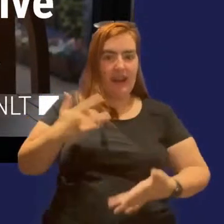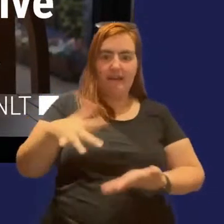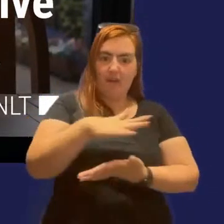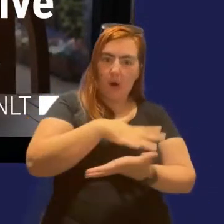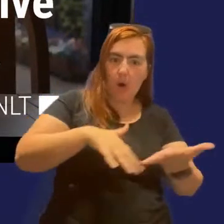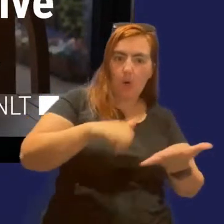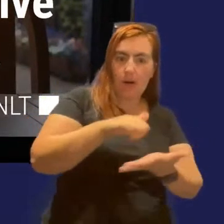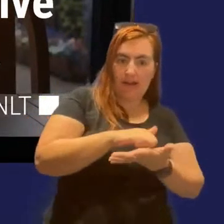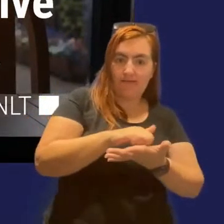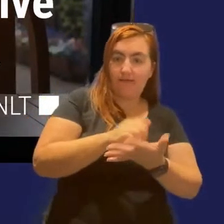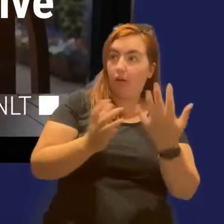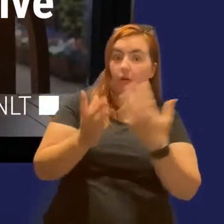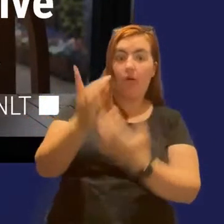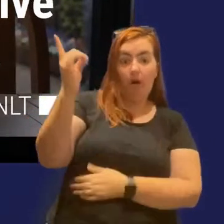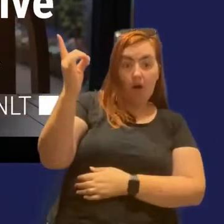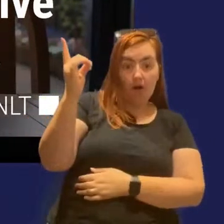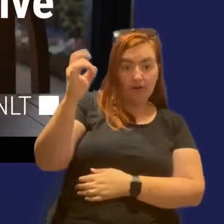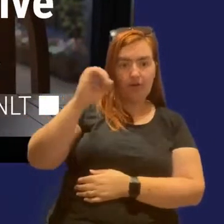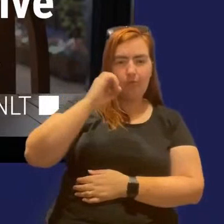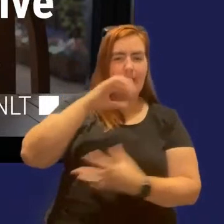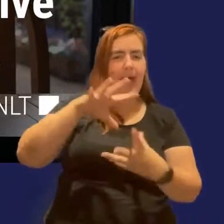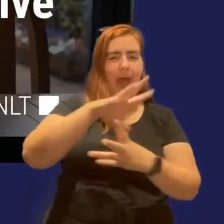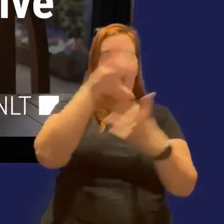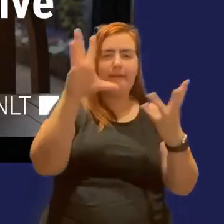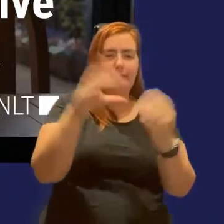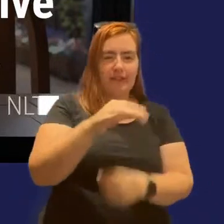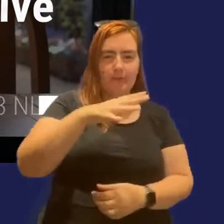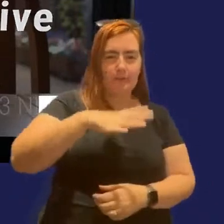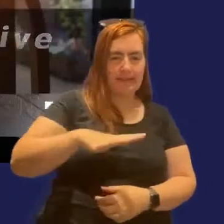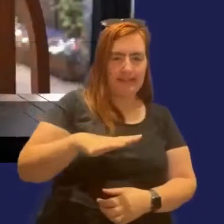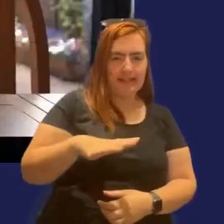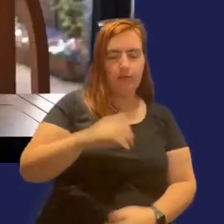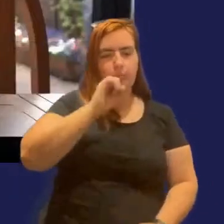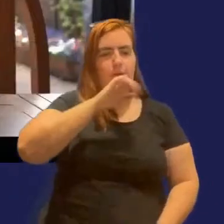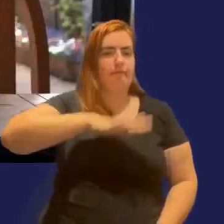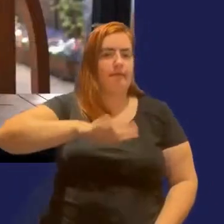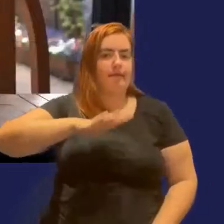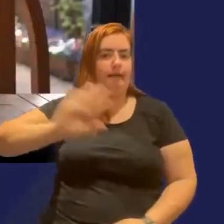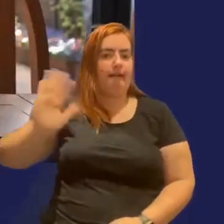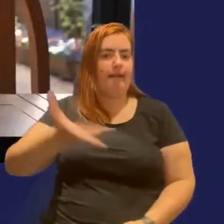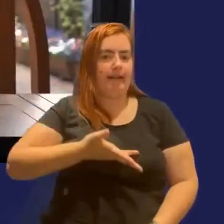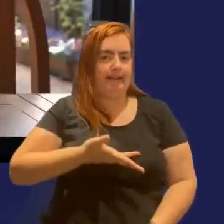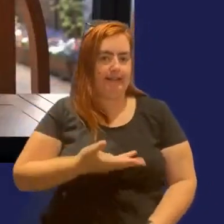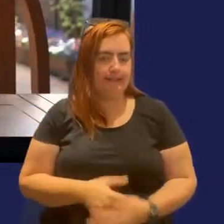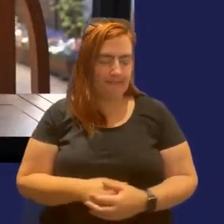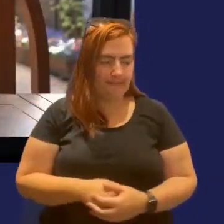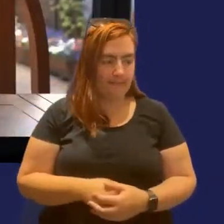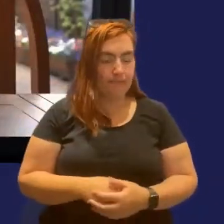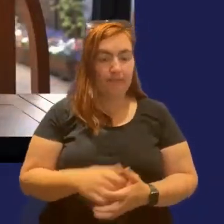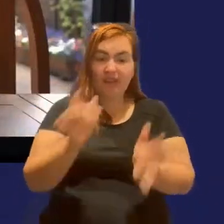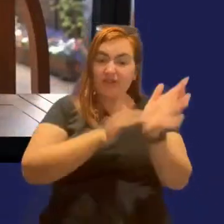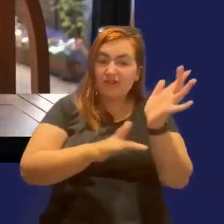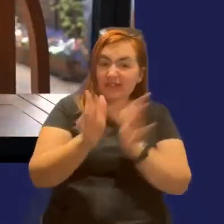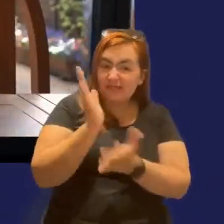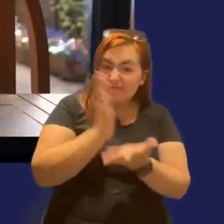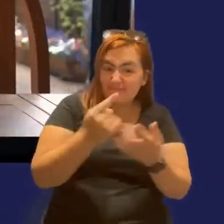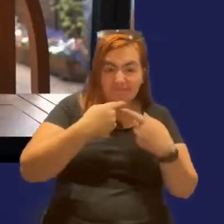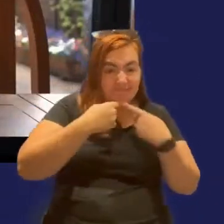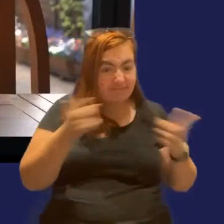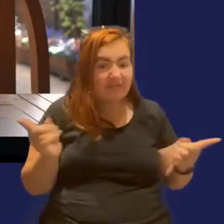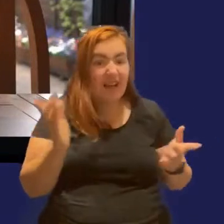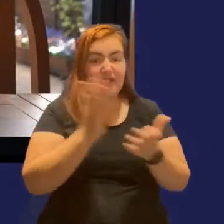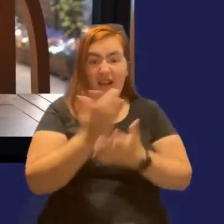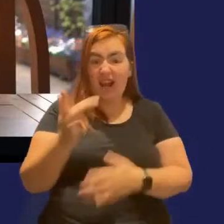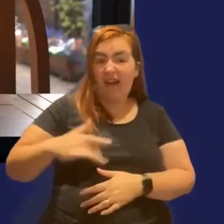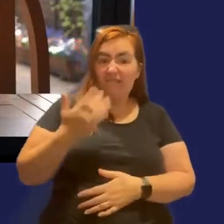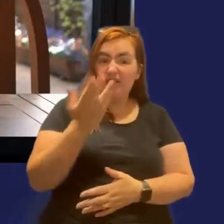he, that's God, will give you everything you need. Jesus is flagging up the truth that there are two realities in